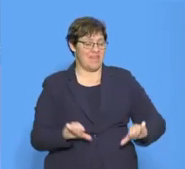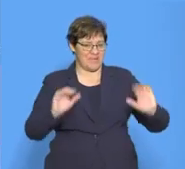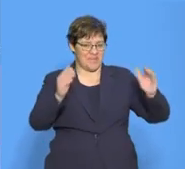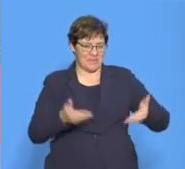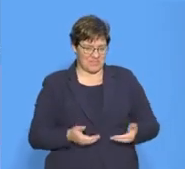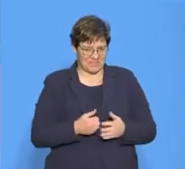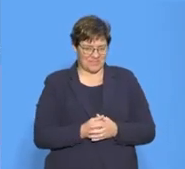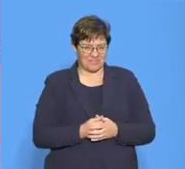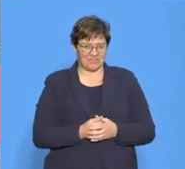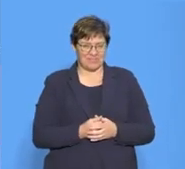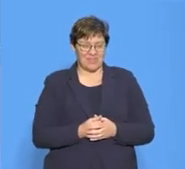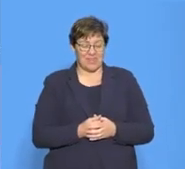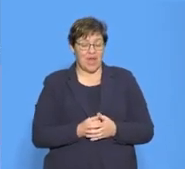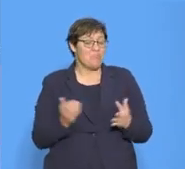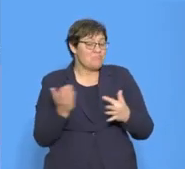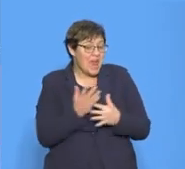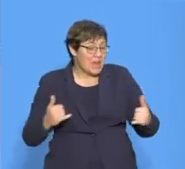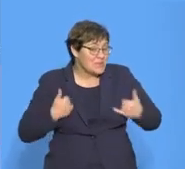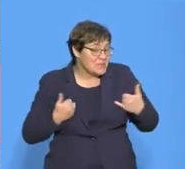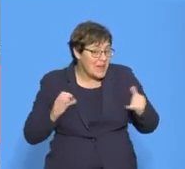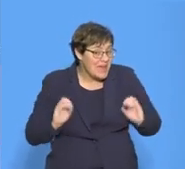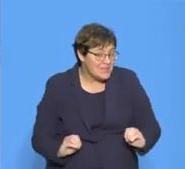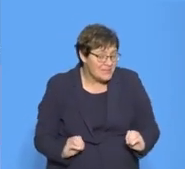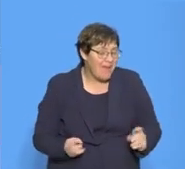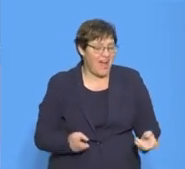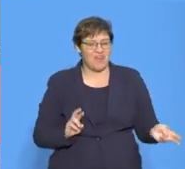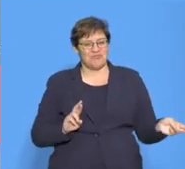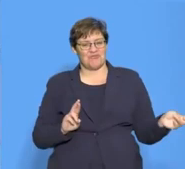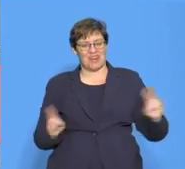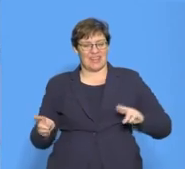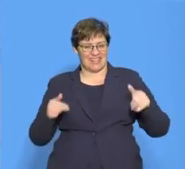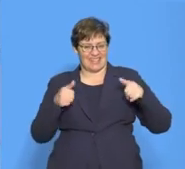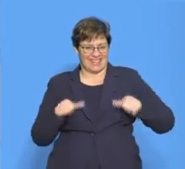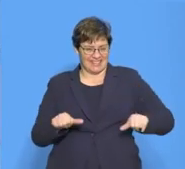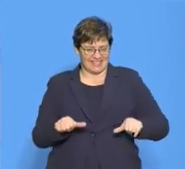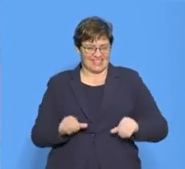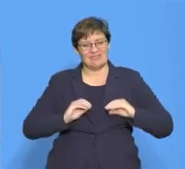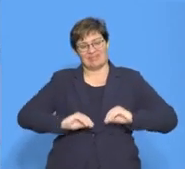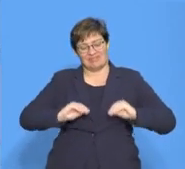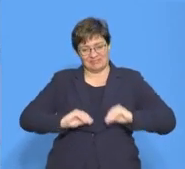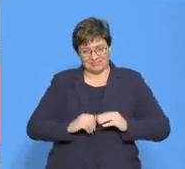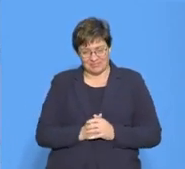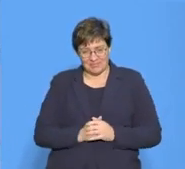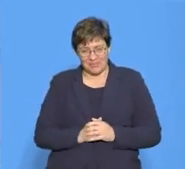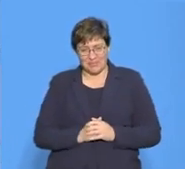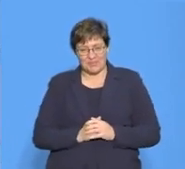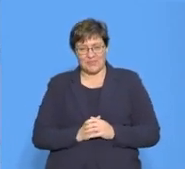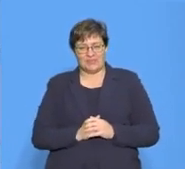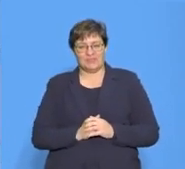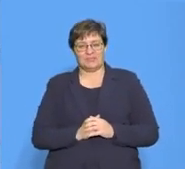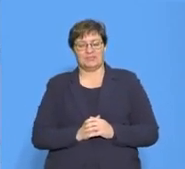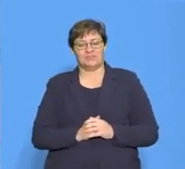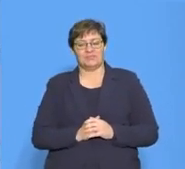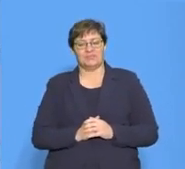Welcome back. I hope you had enjoyed the break and that you are ready for the next segment of our lesson.